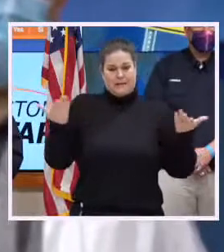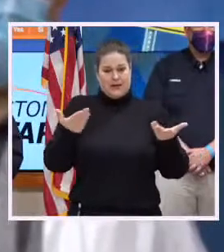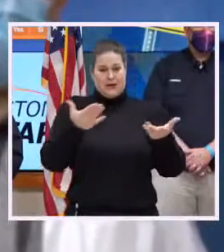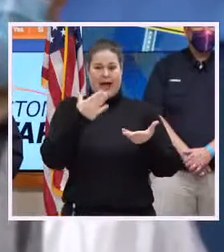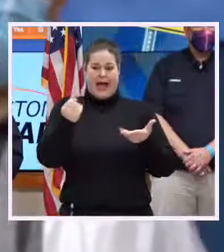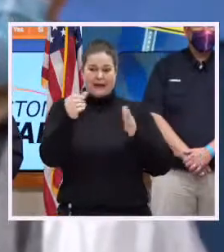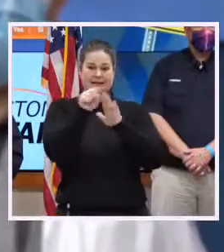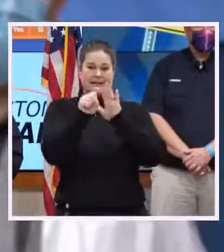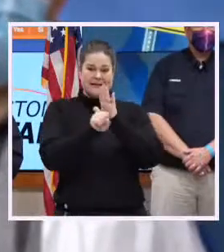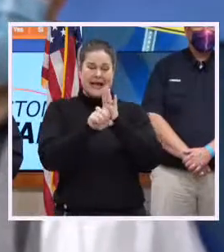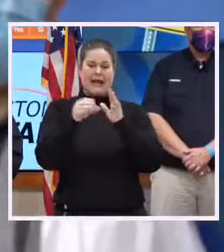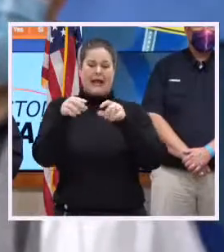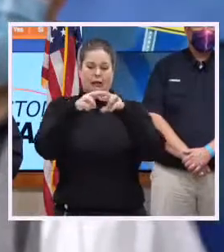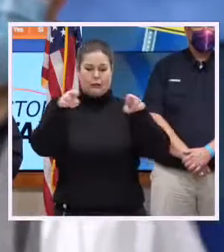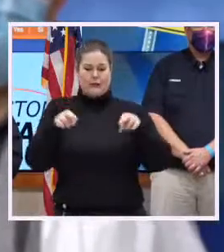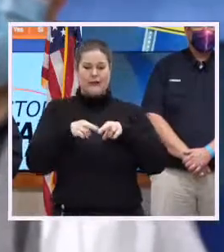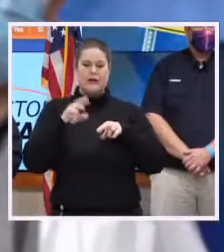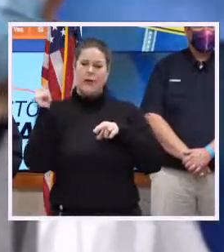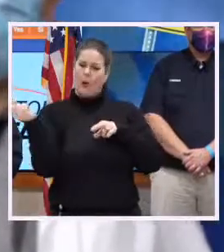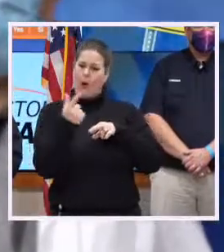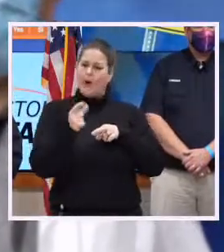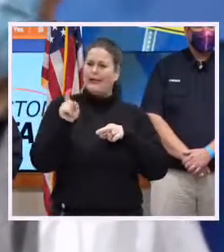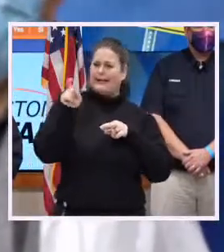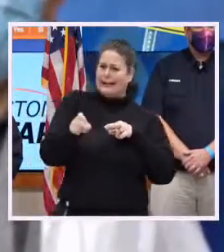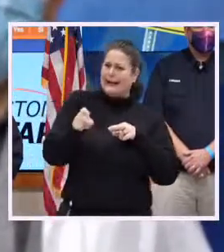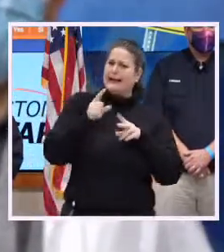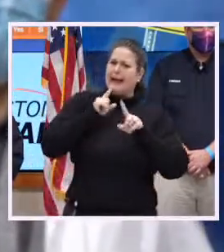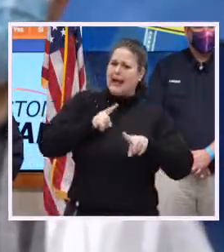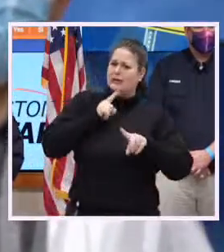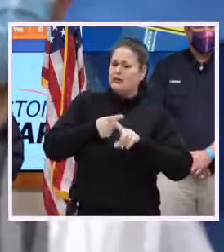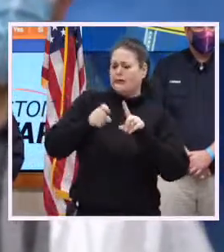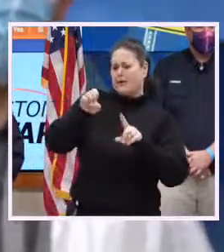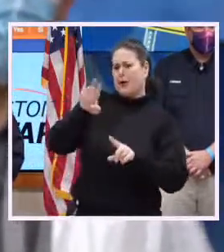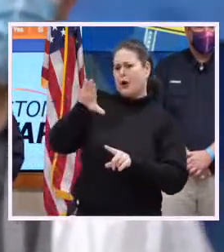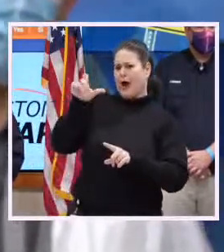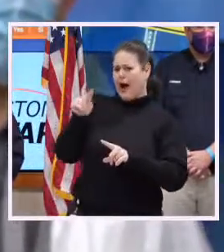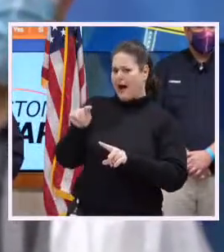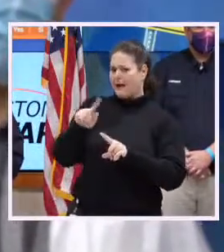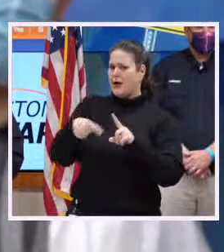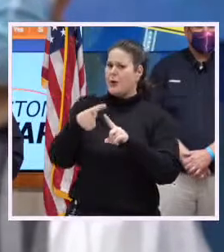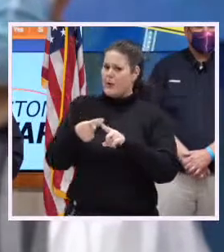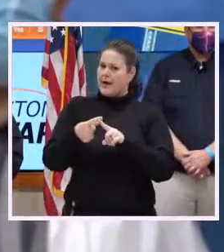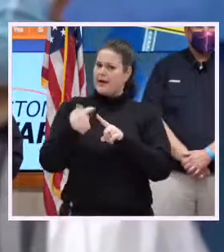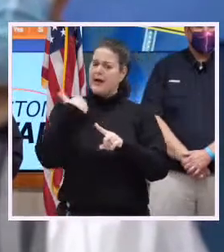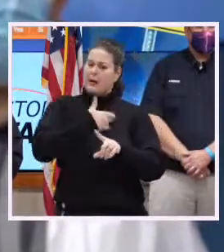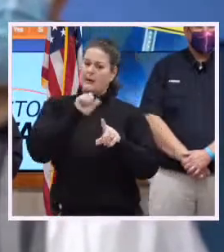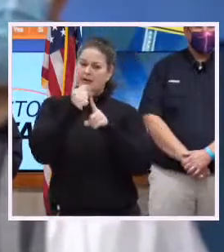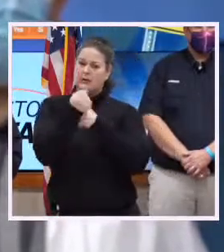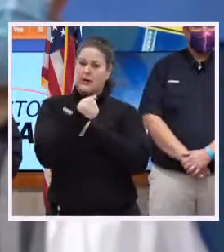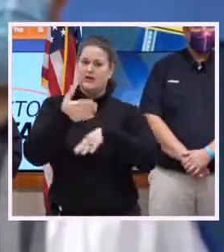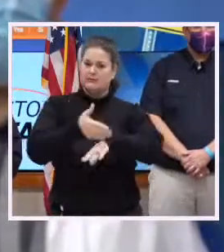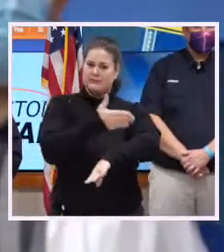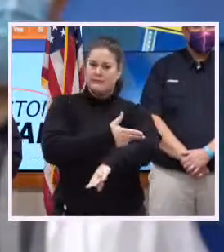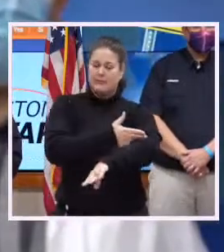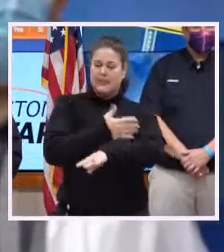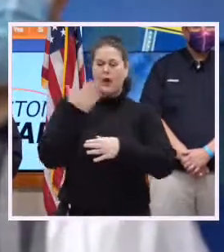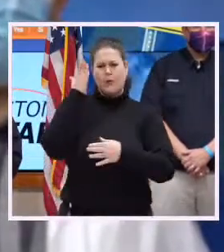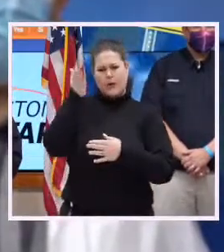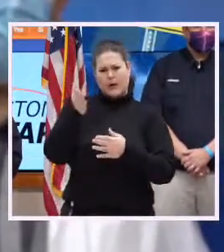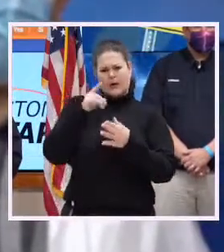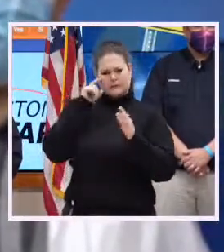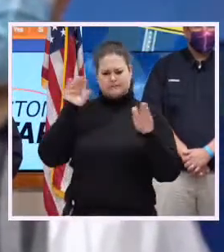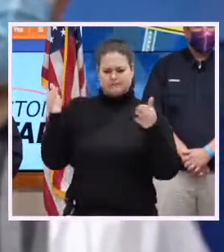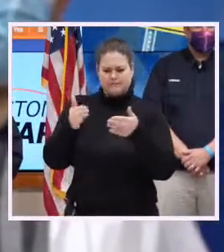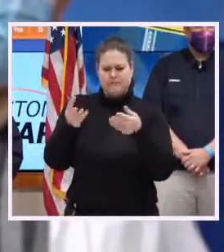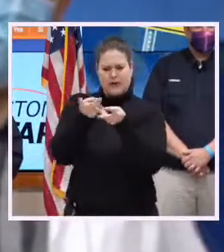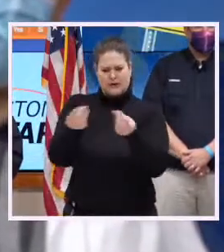answers from ERCOT and the state once this is over. We will push for that answer once this is over, but right now we have to focus on